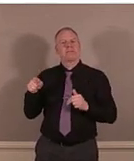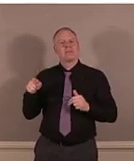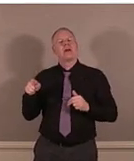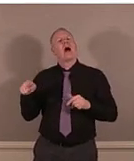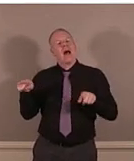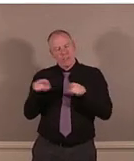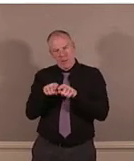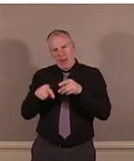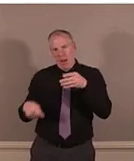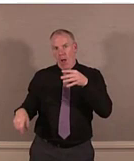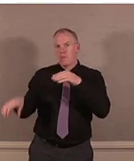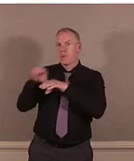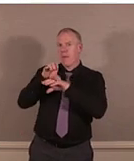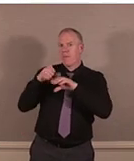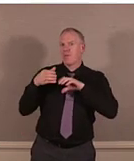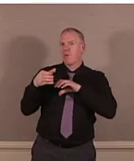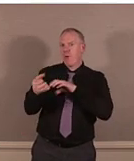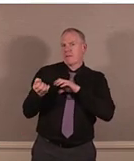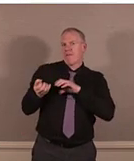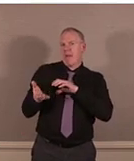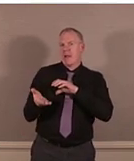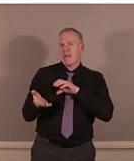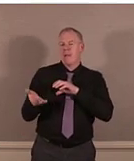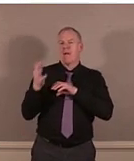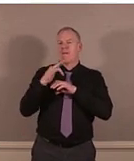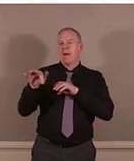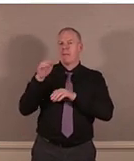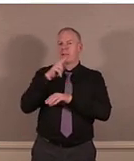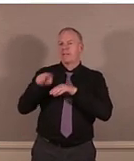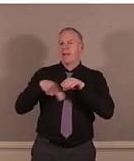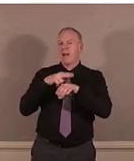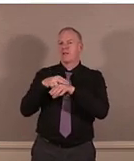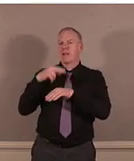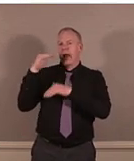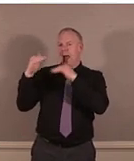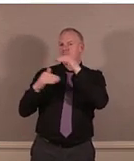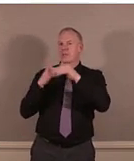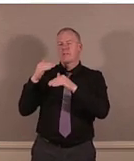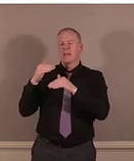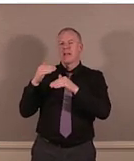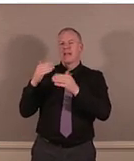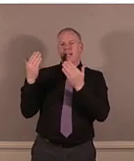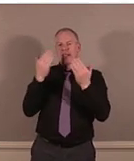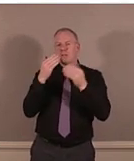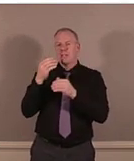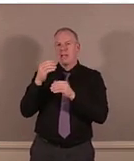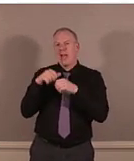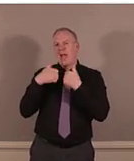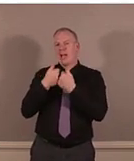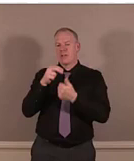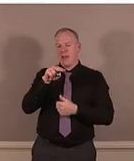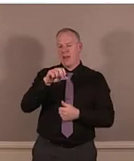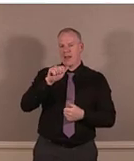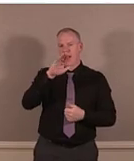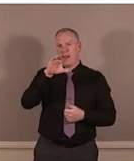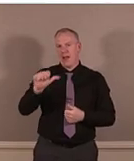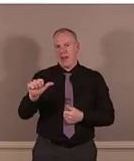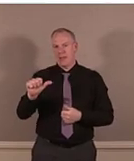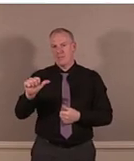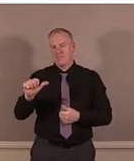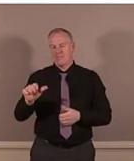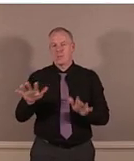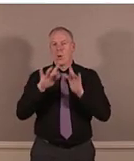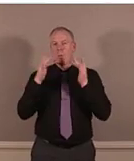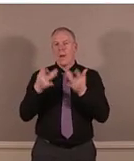courses that are currently available from the National Adult Literacy Agency, NALA. On that website, we'll also provide you with